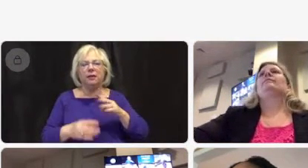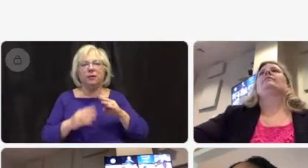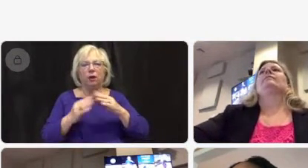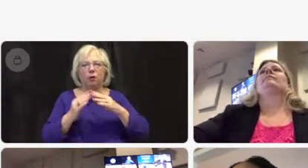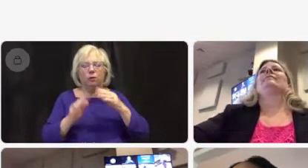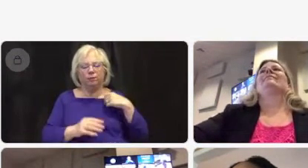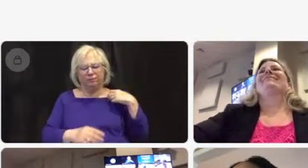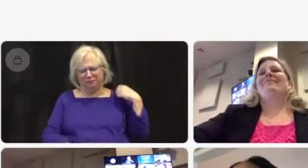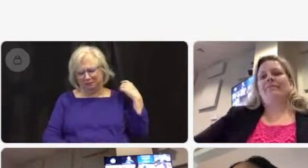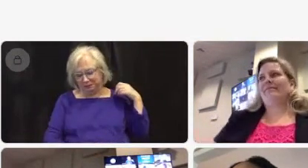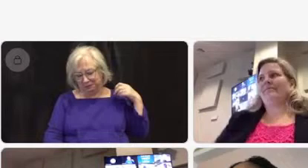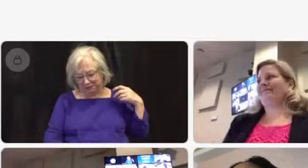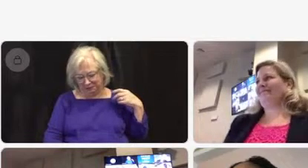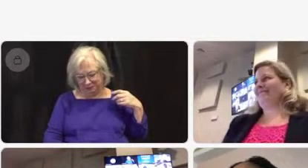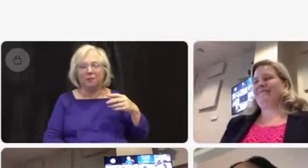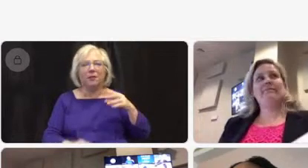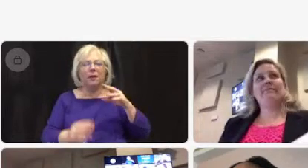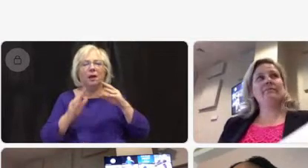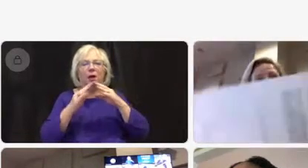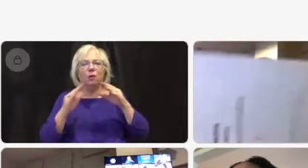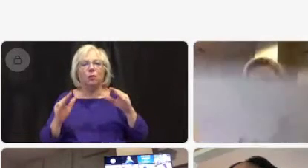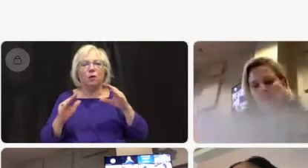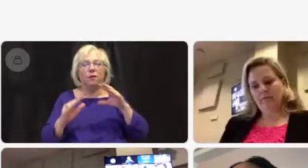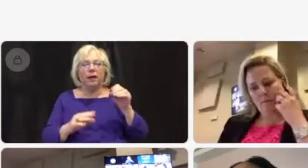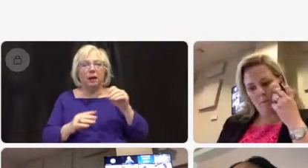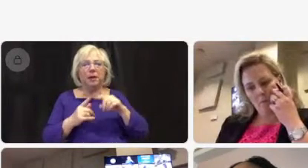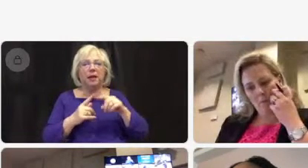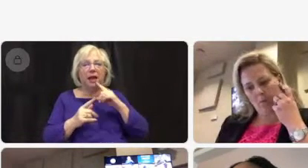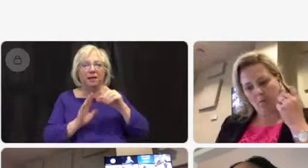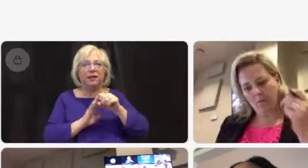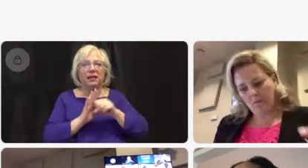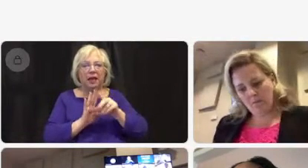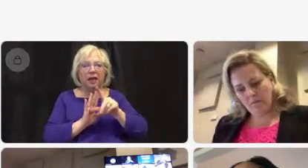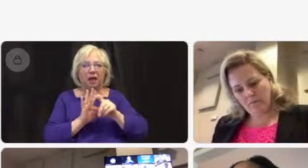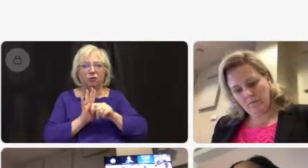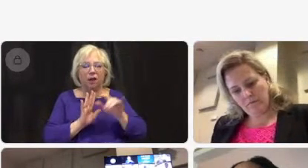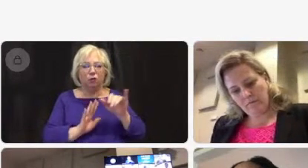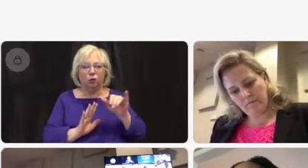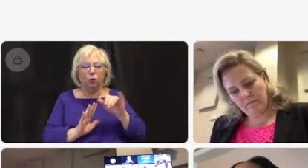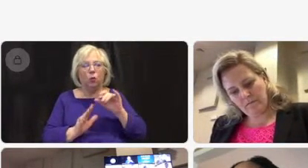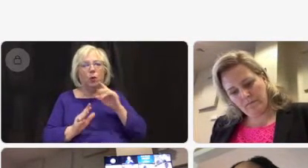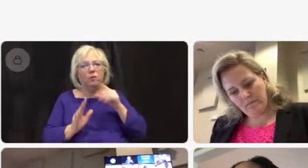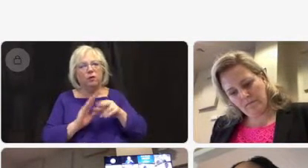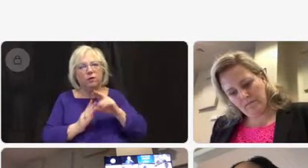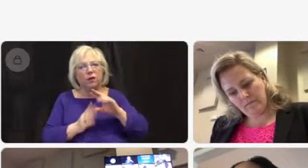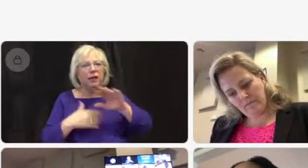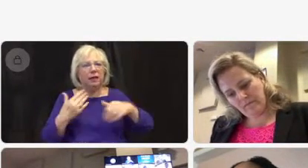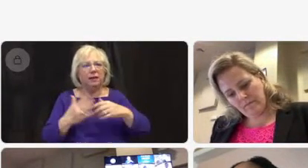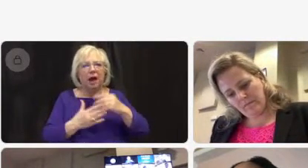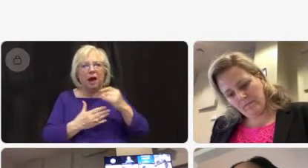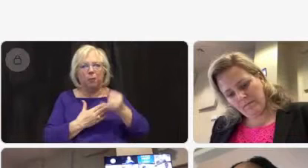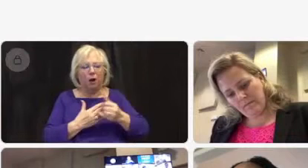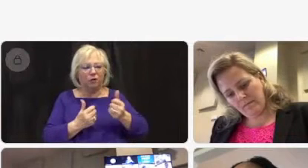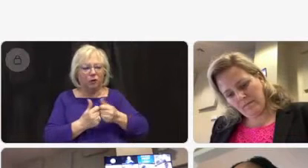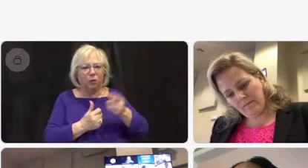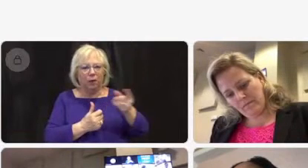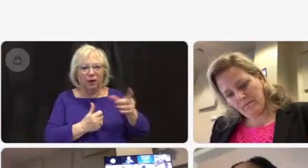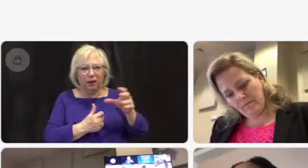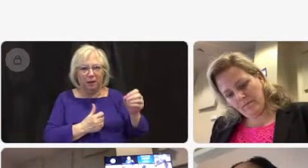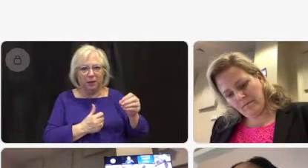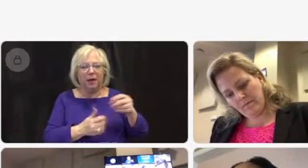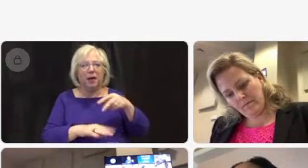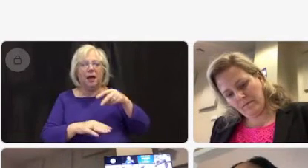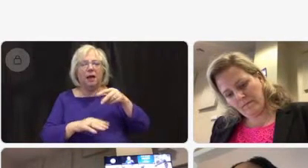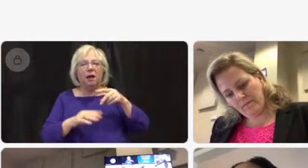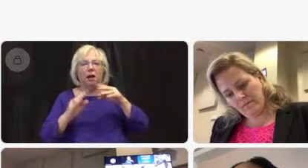started to work with, and they have a state contract as well. And so we've reviewed the entire project with them. I've stood on top of